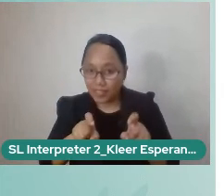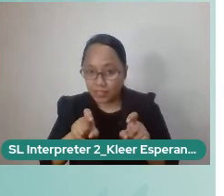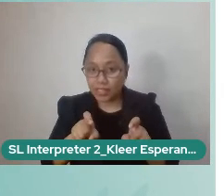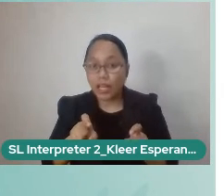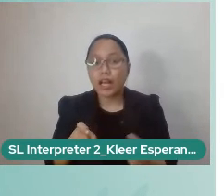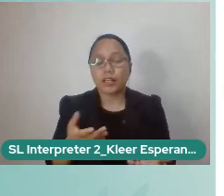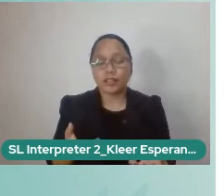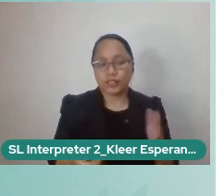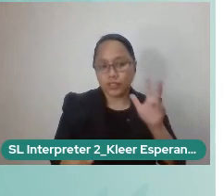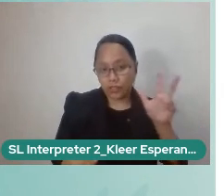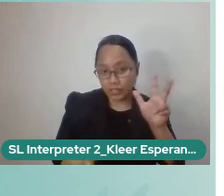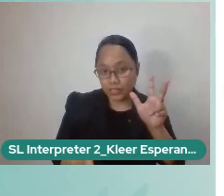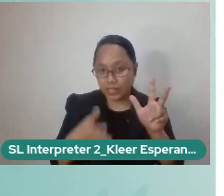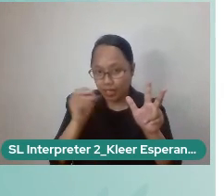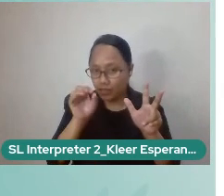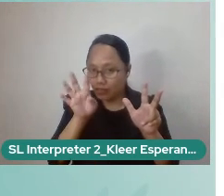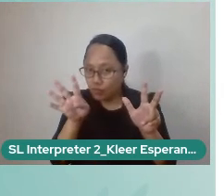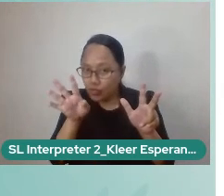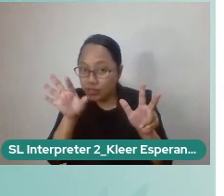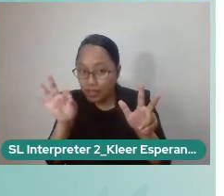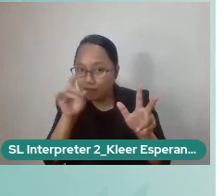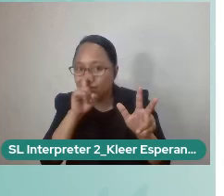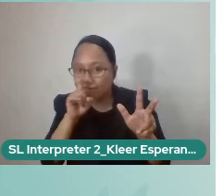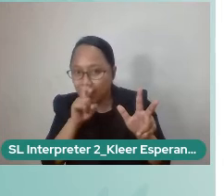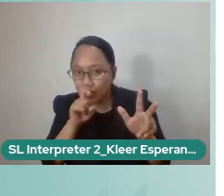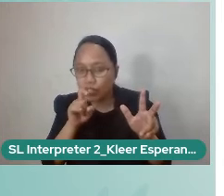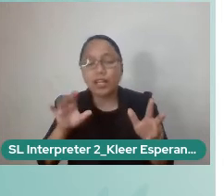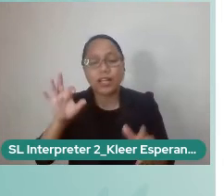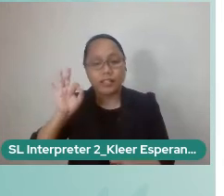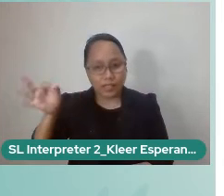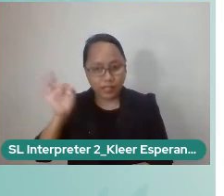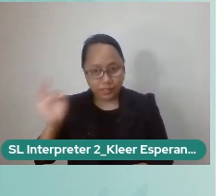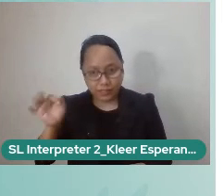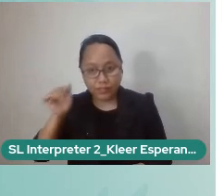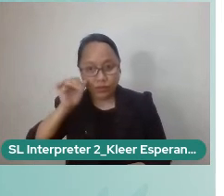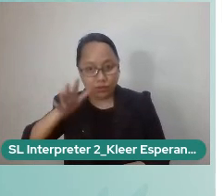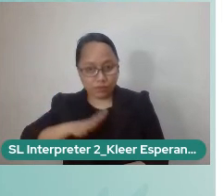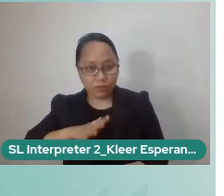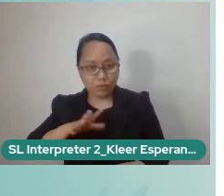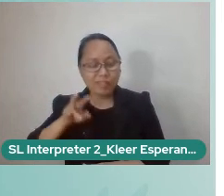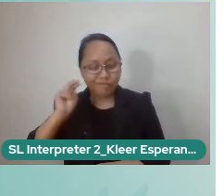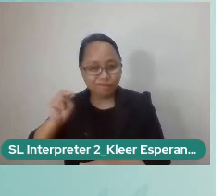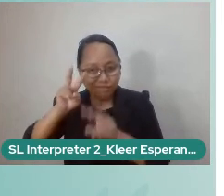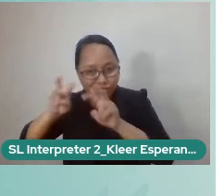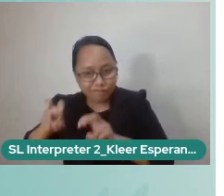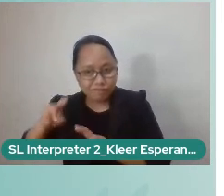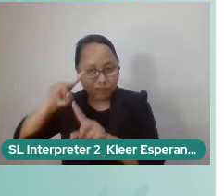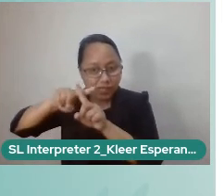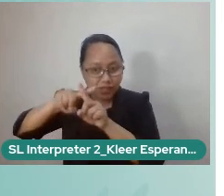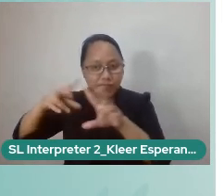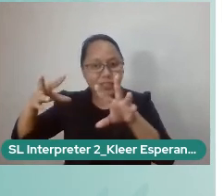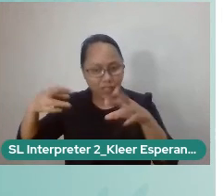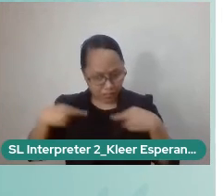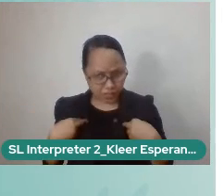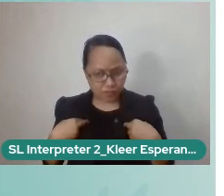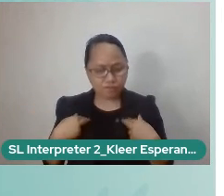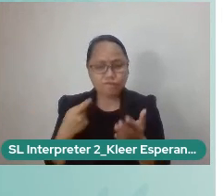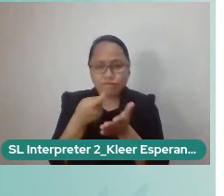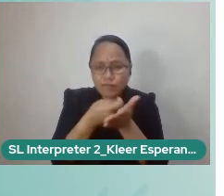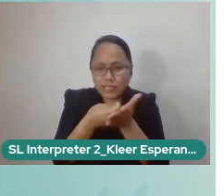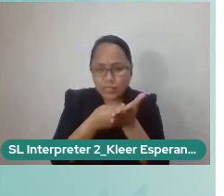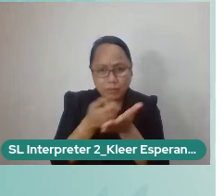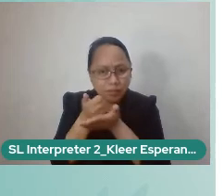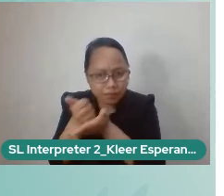not just 35 to 45. So we expanded it to 30 to 49. And 90% of